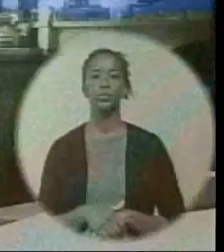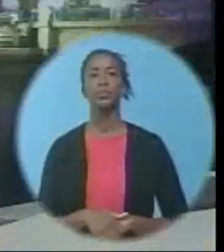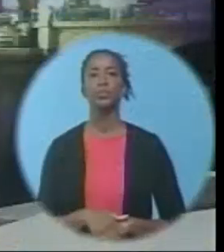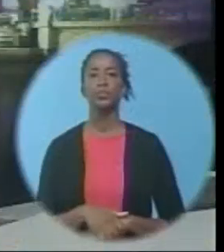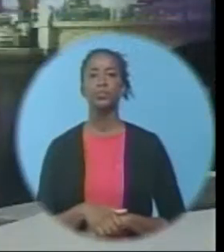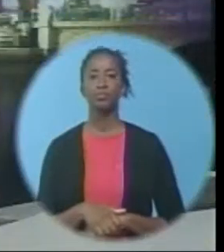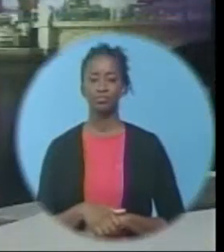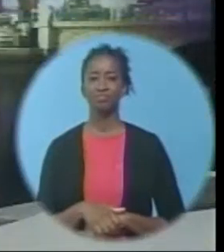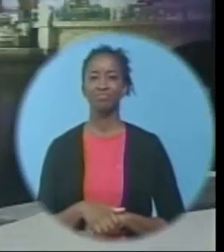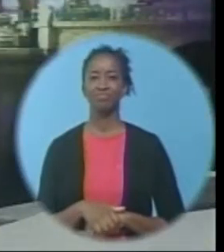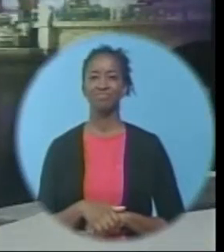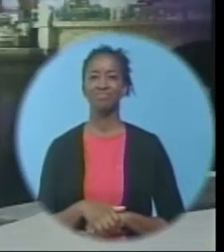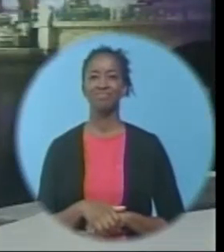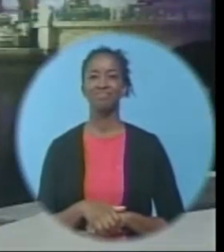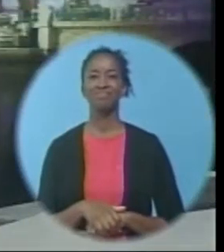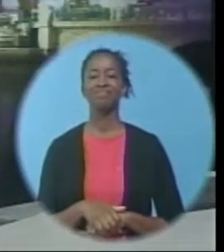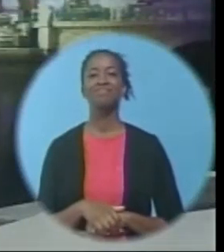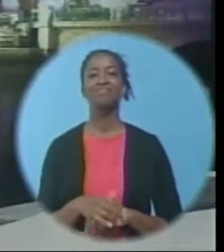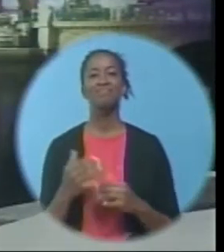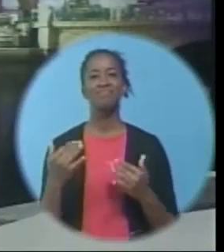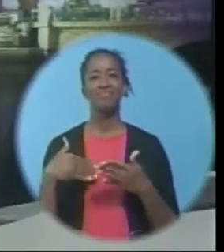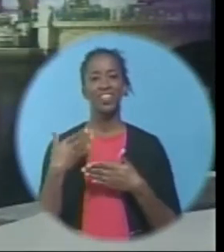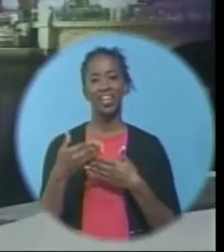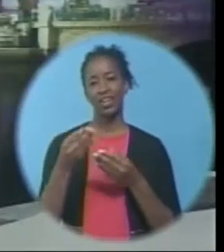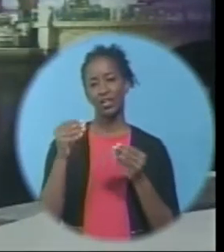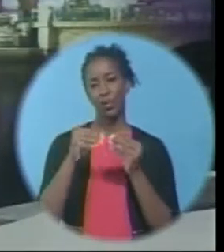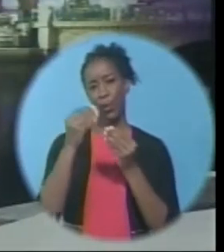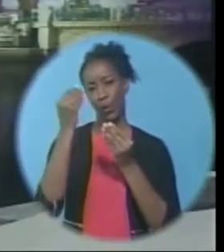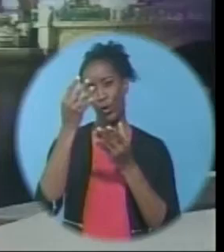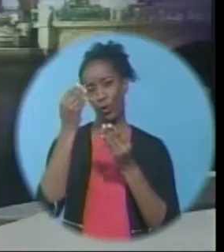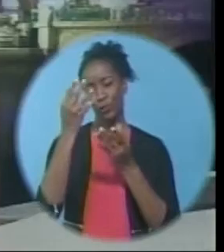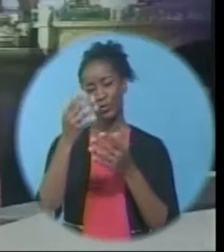News. And stay with us, we'll have more news right after the break.